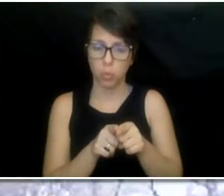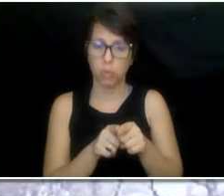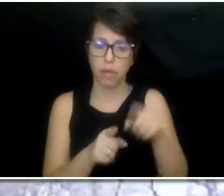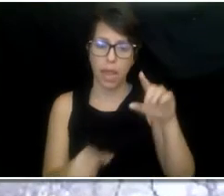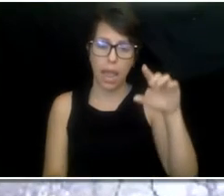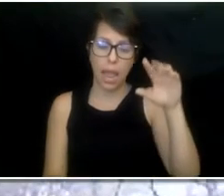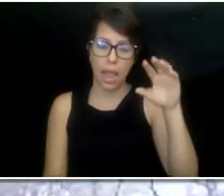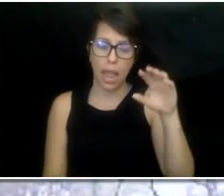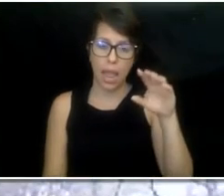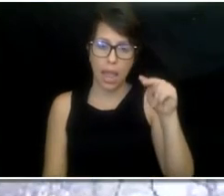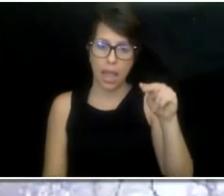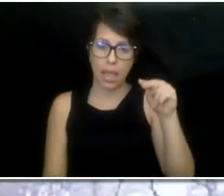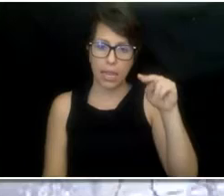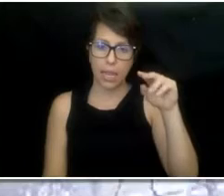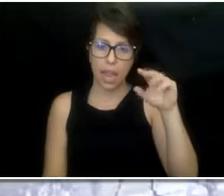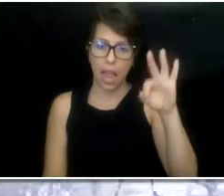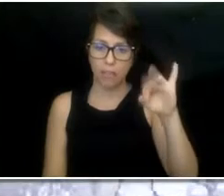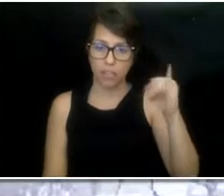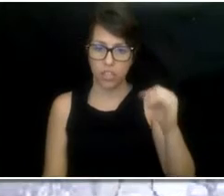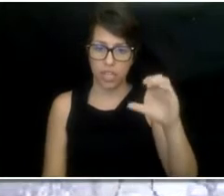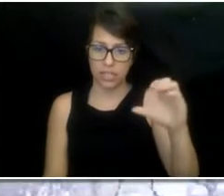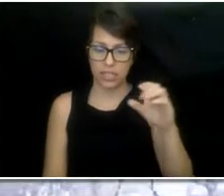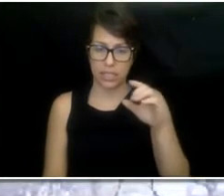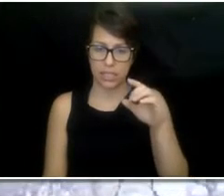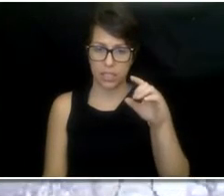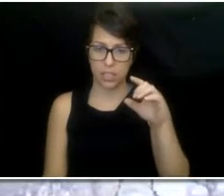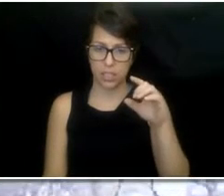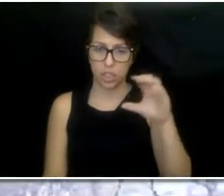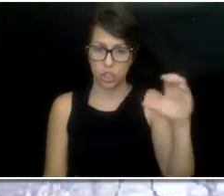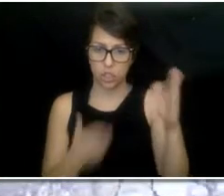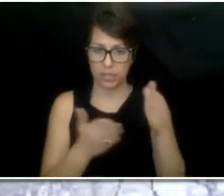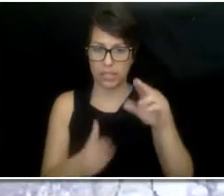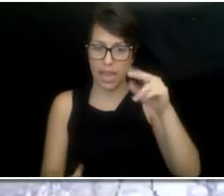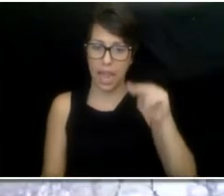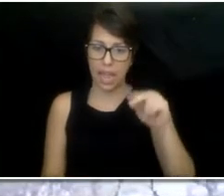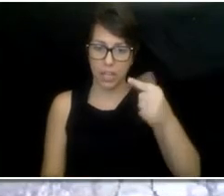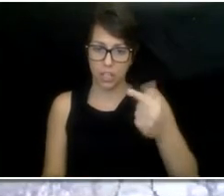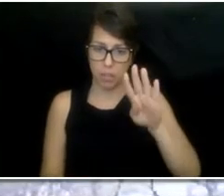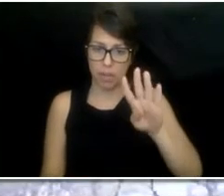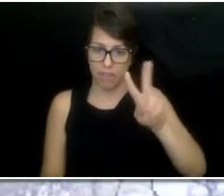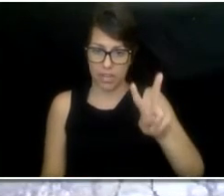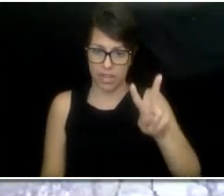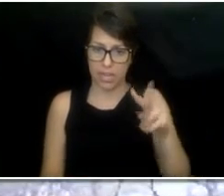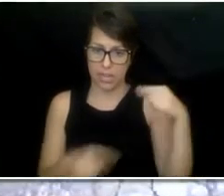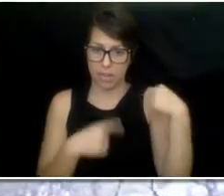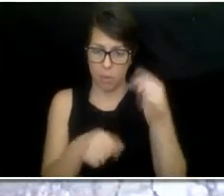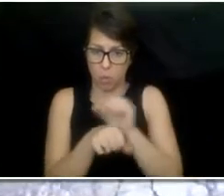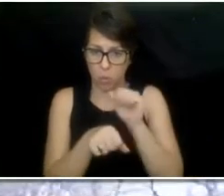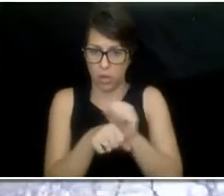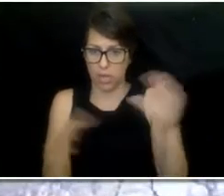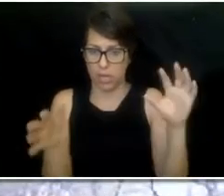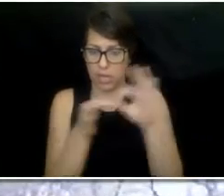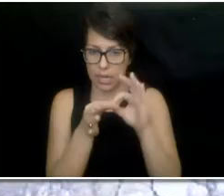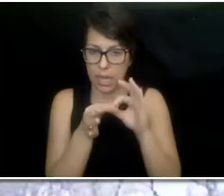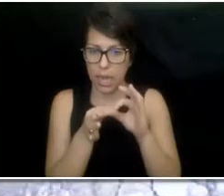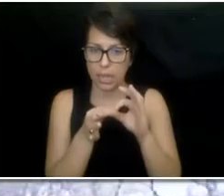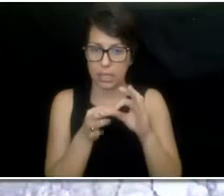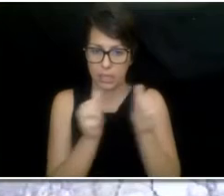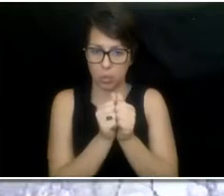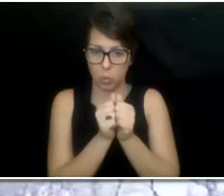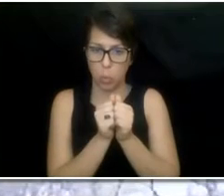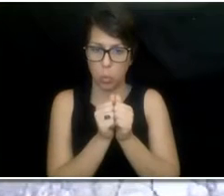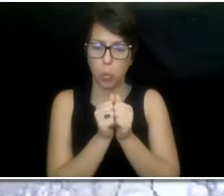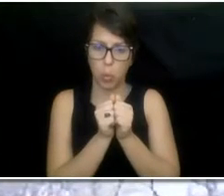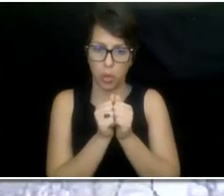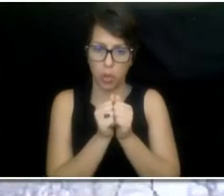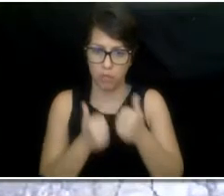related text through covid tex9 69 692692 tax system as a